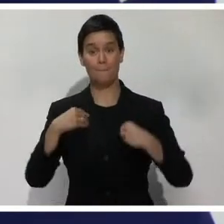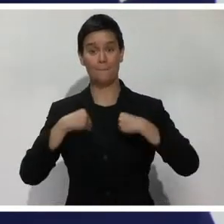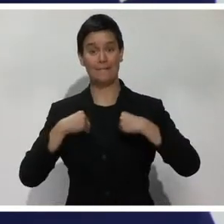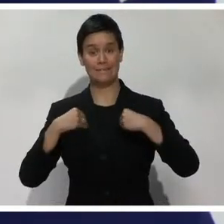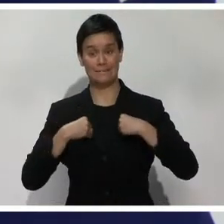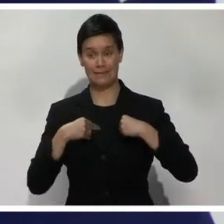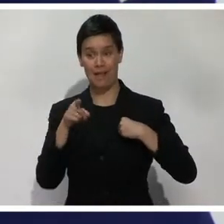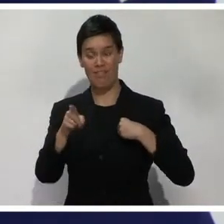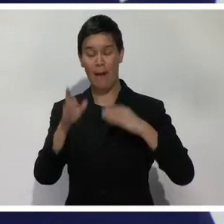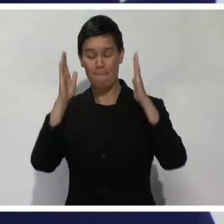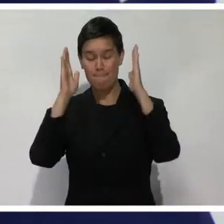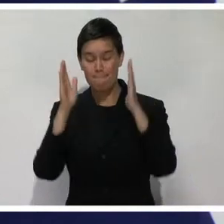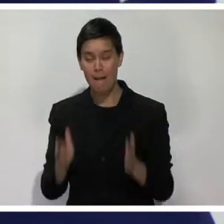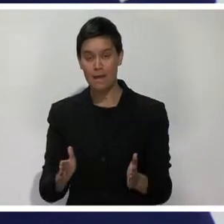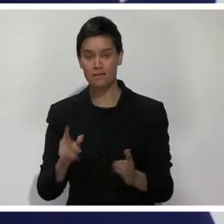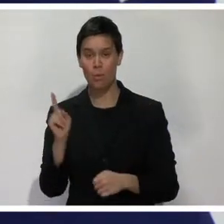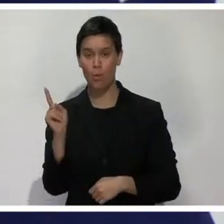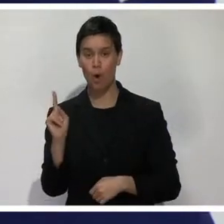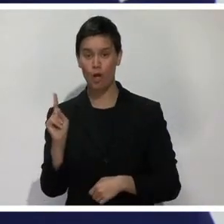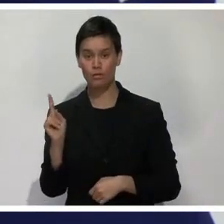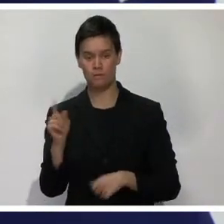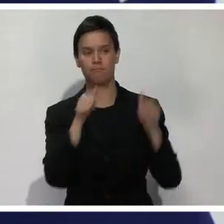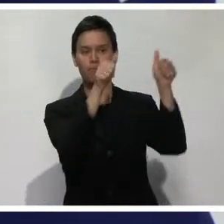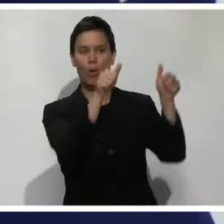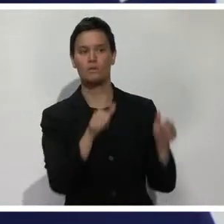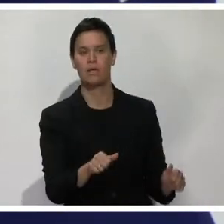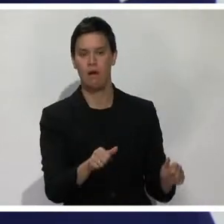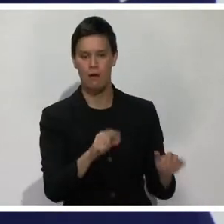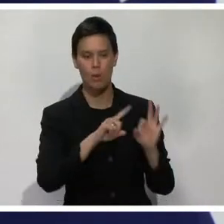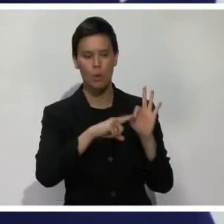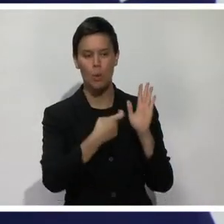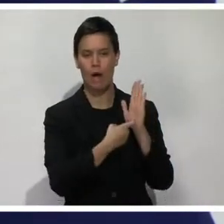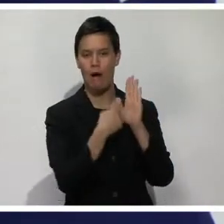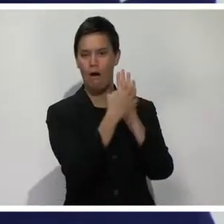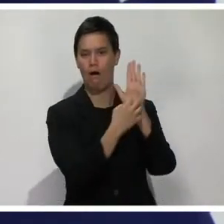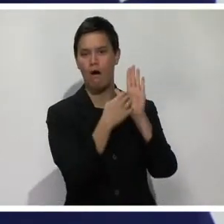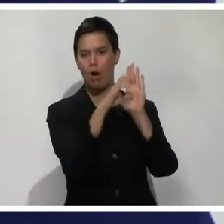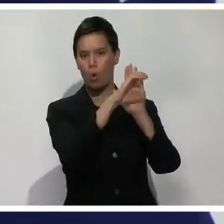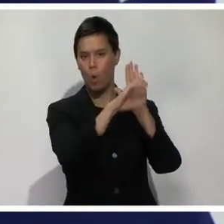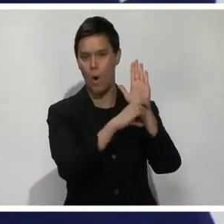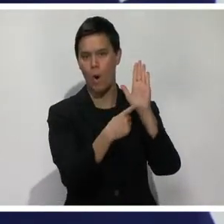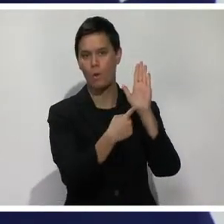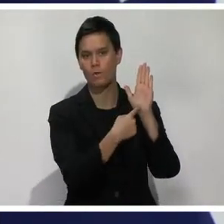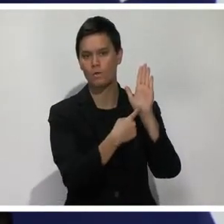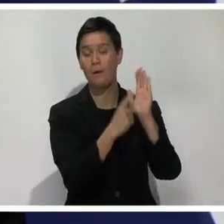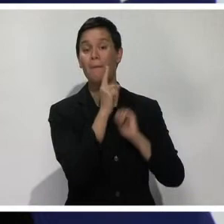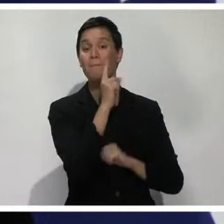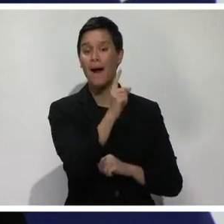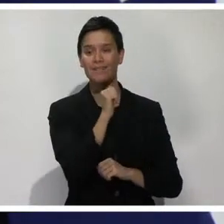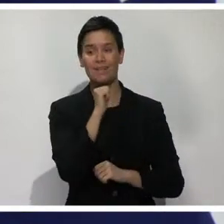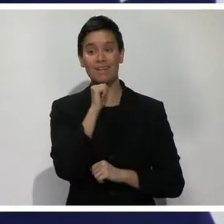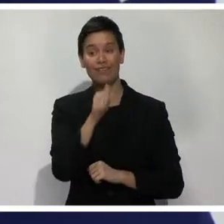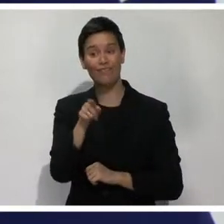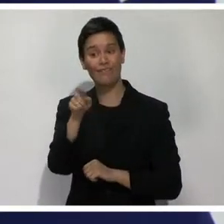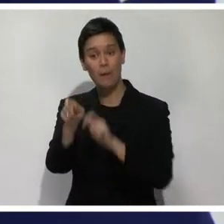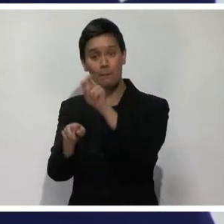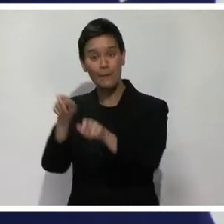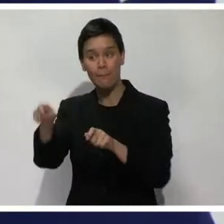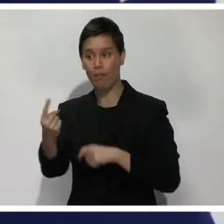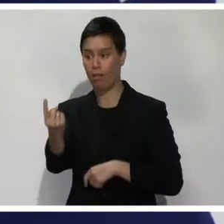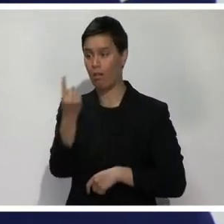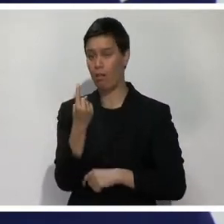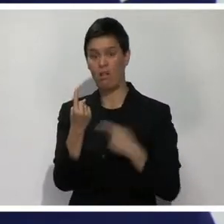through the issue of what if you have customers who are coming in who aren't using those apps. And that's the thing that the Minister of Health is talking about. On the business to keep a